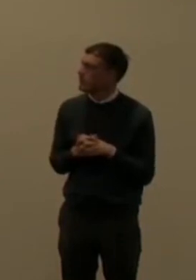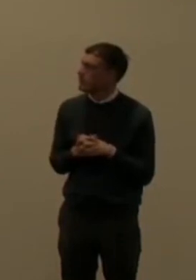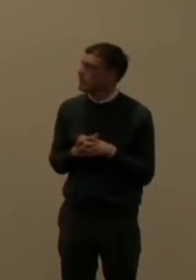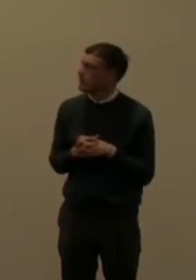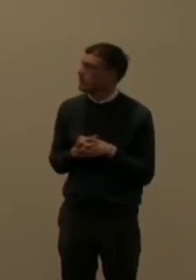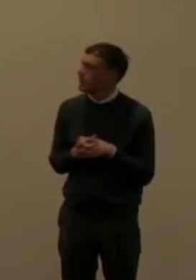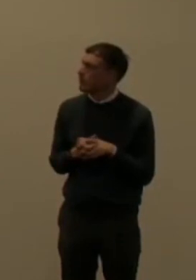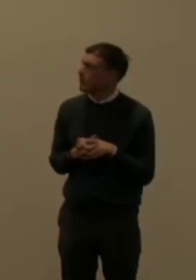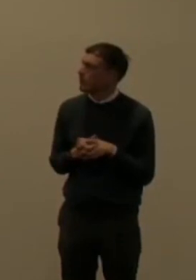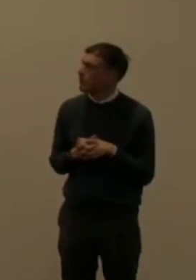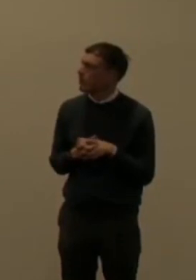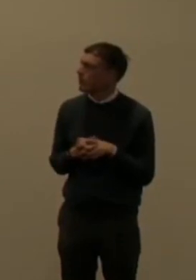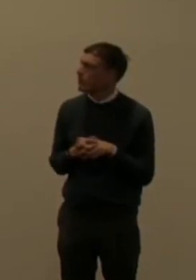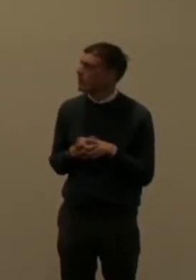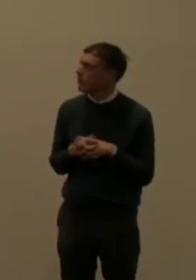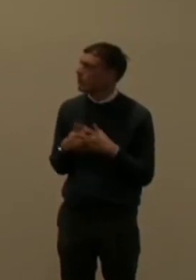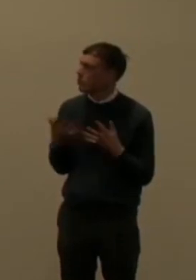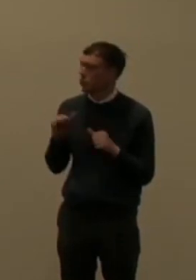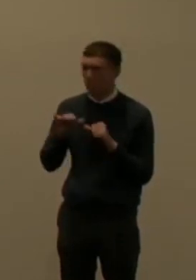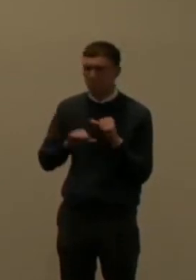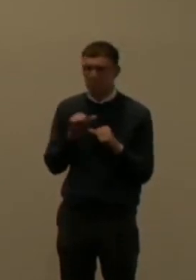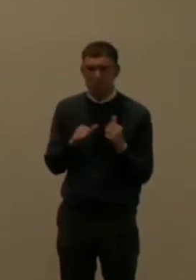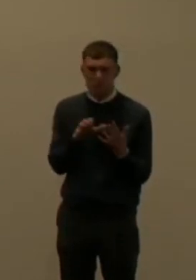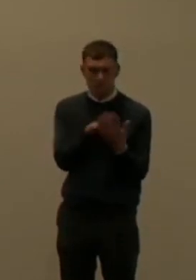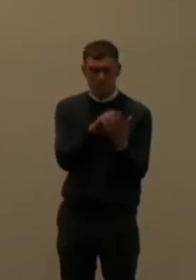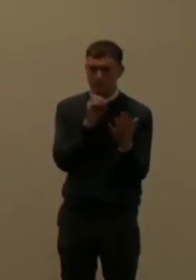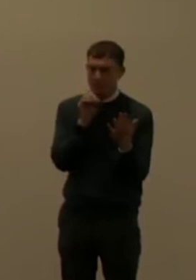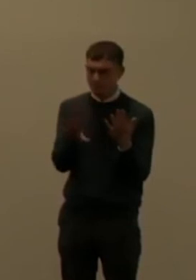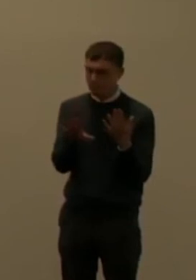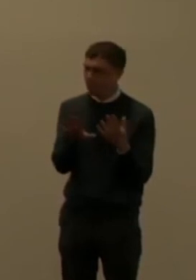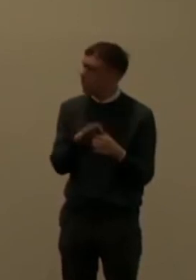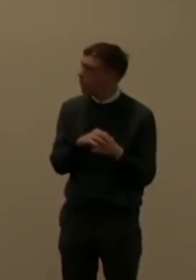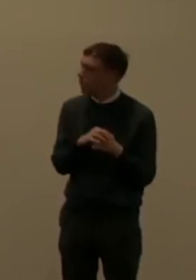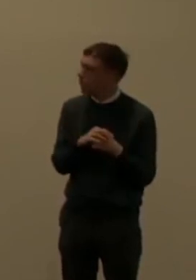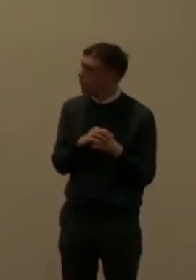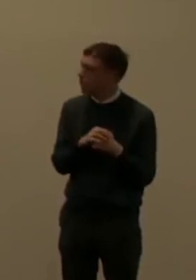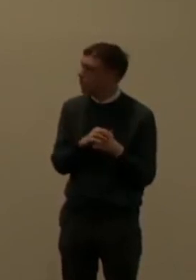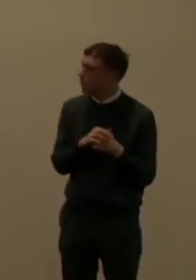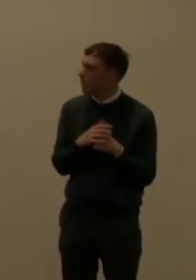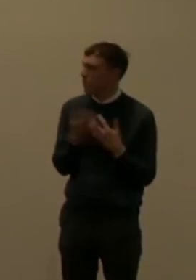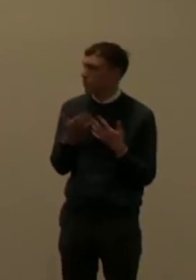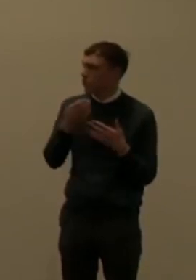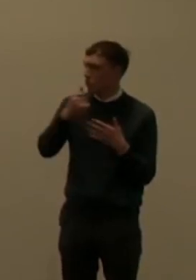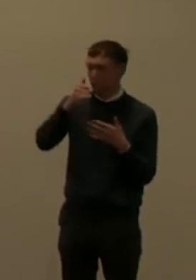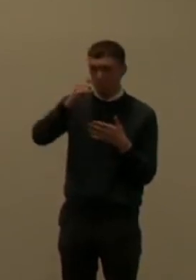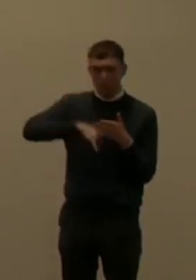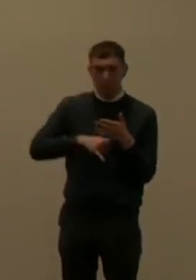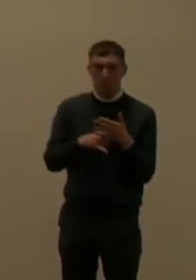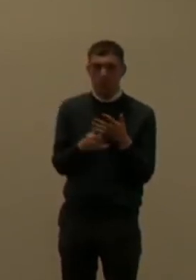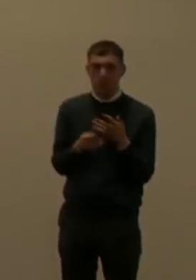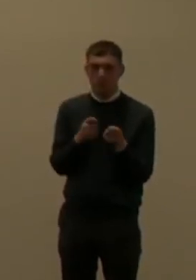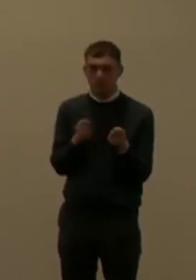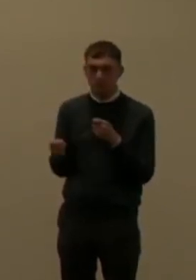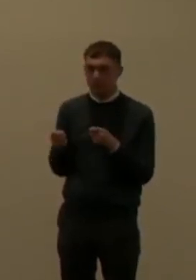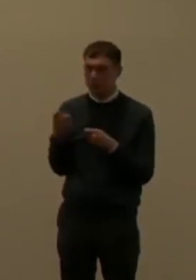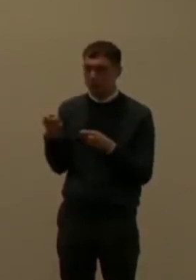And you can see that at the end, the process took really a screenshot of the browser that was executed in